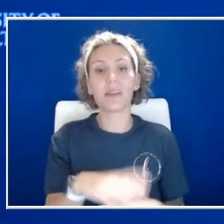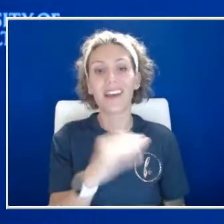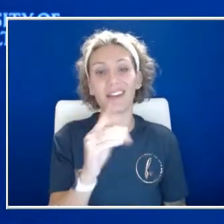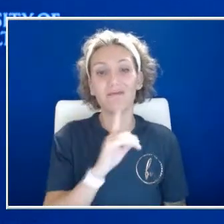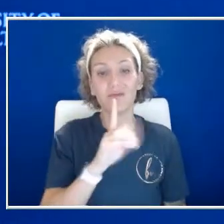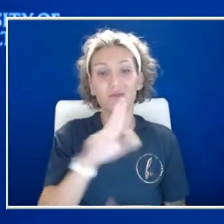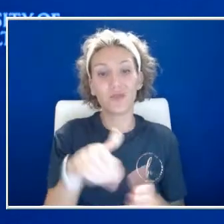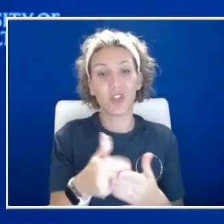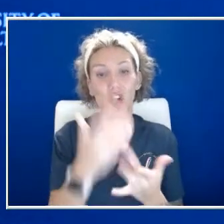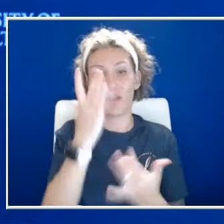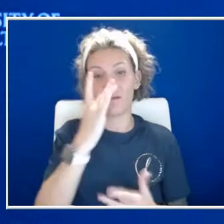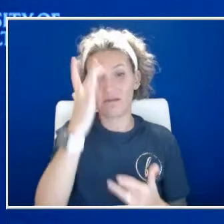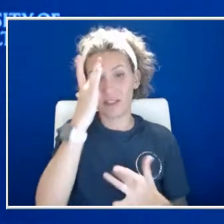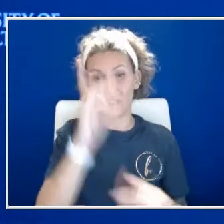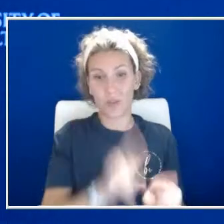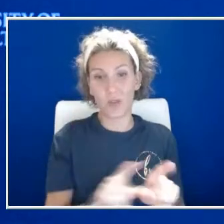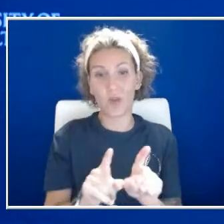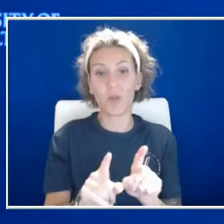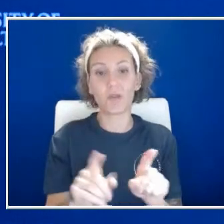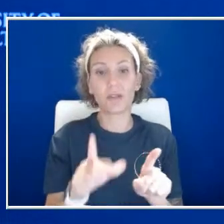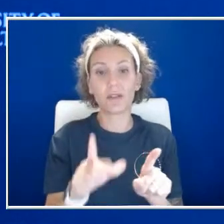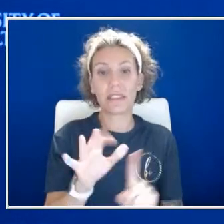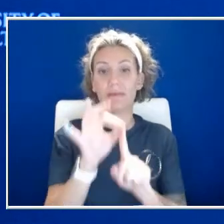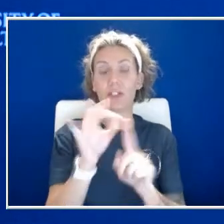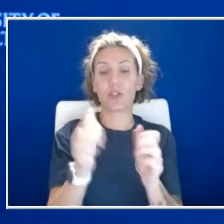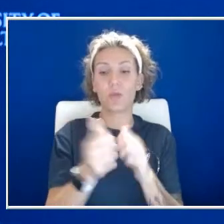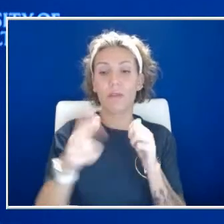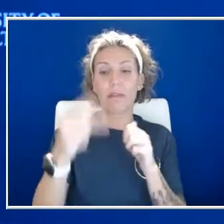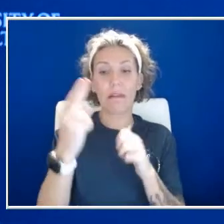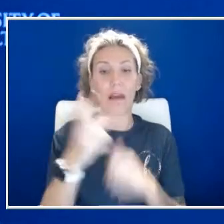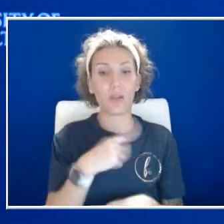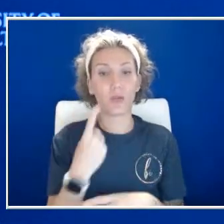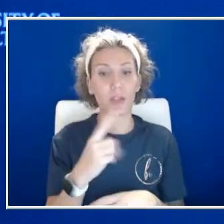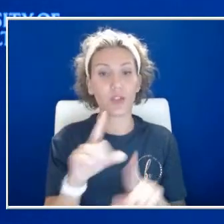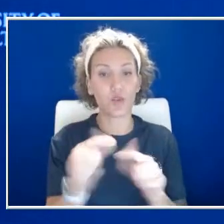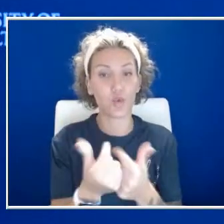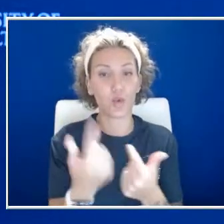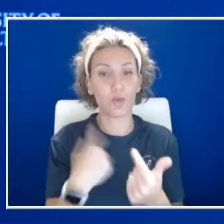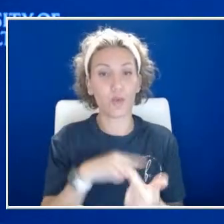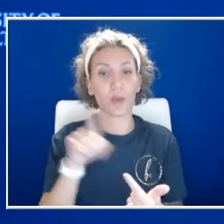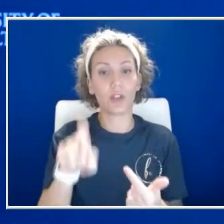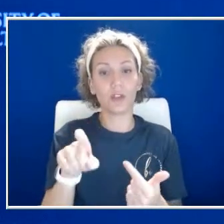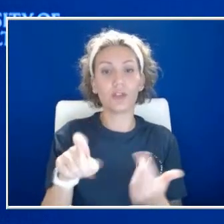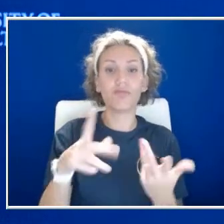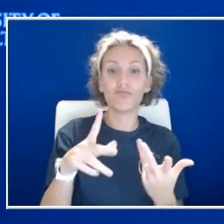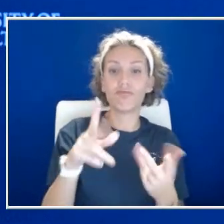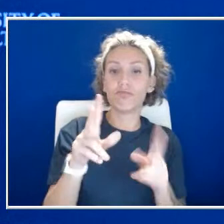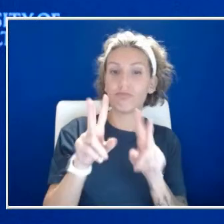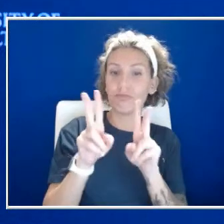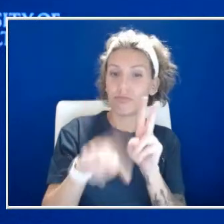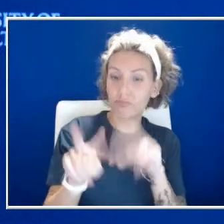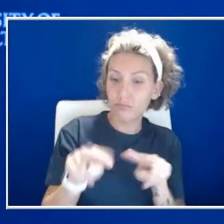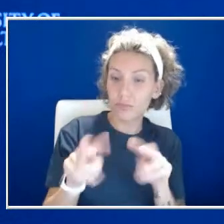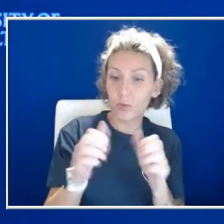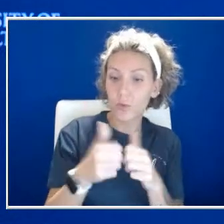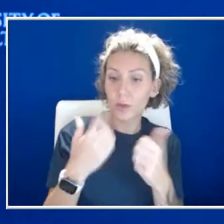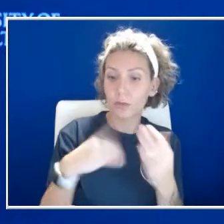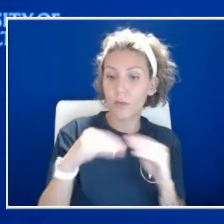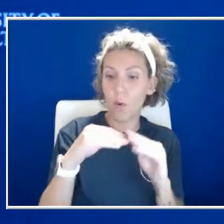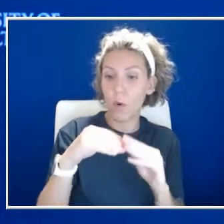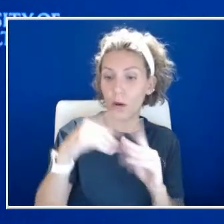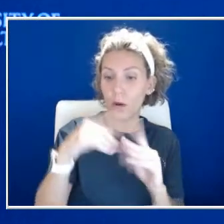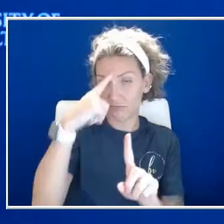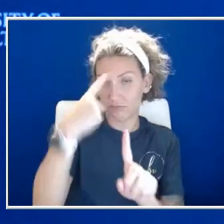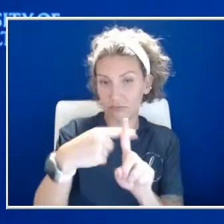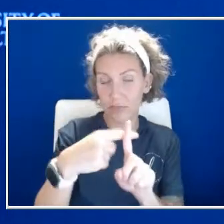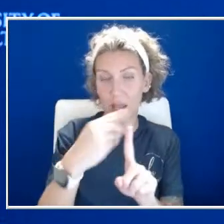well, especially if you're in those highest risk groups. So I think we should look at it more with optimism this year and moving forward, because we